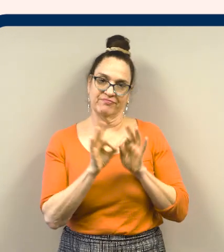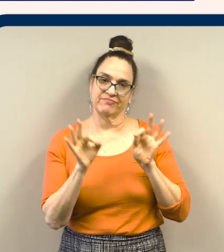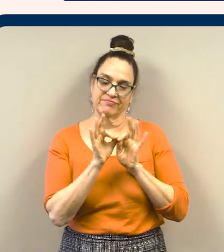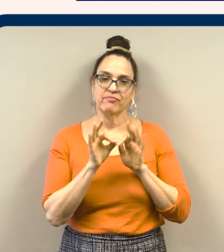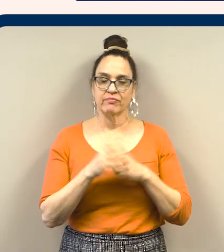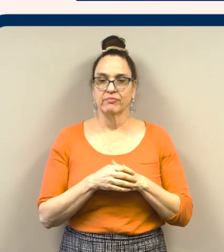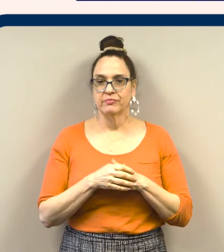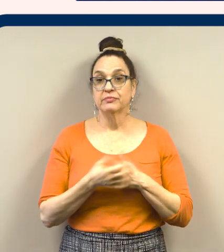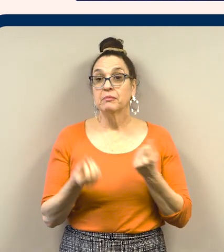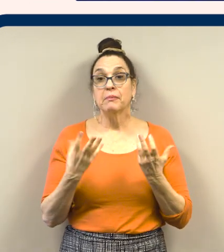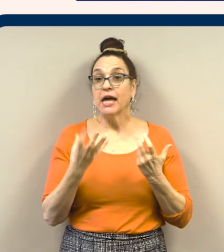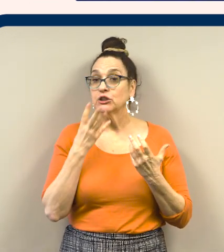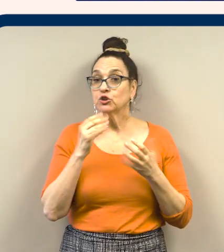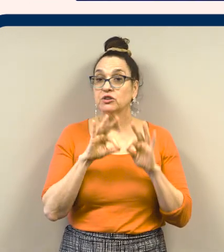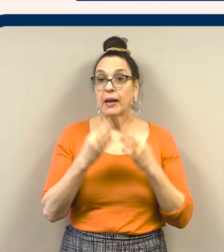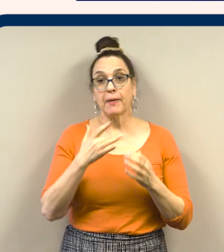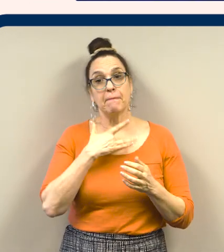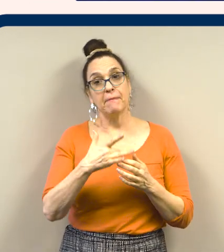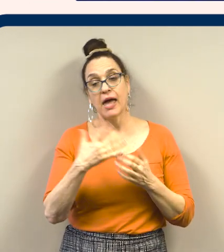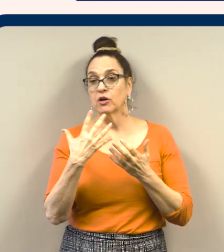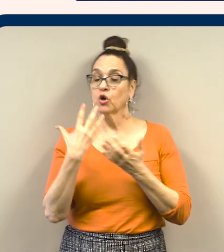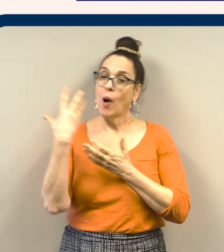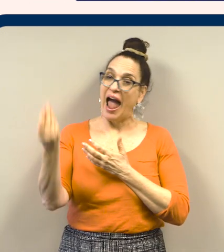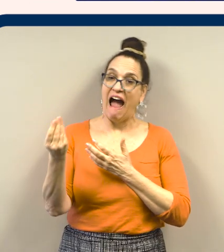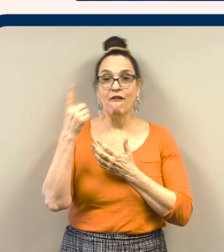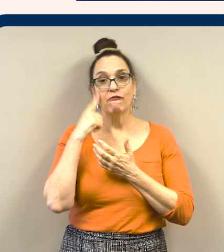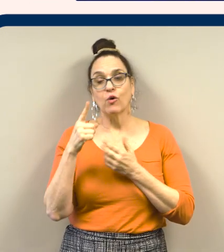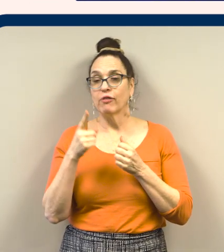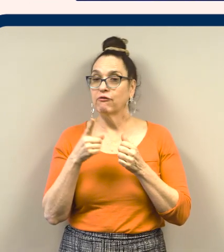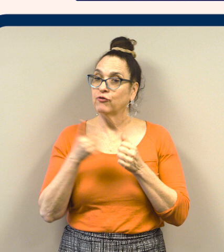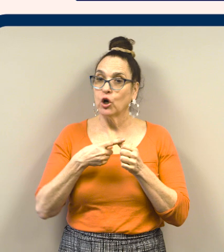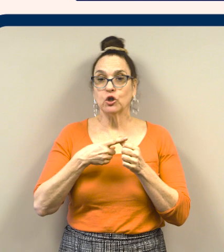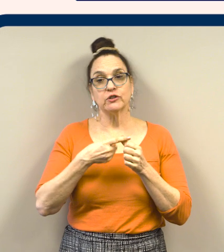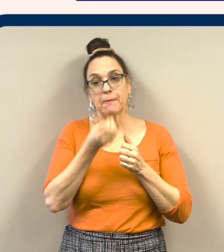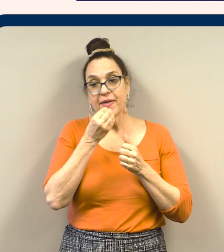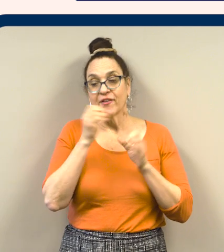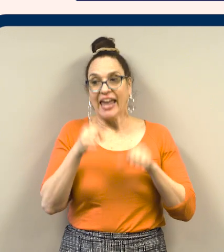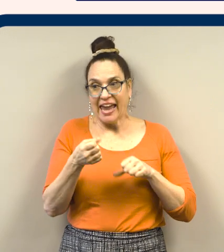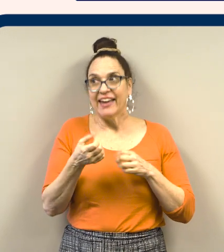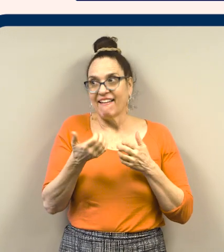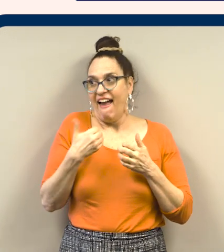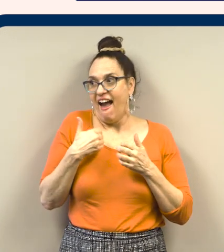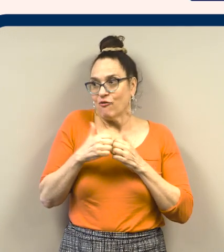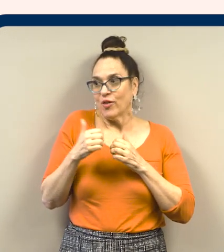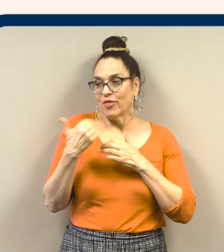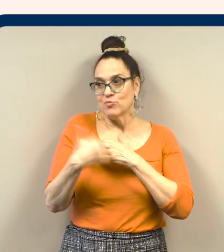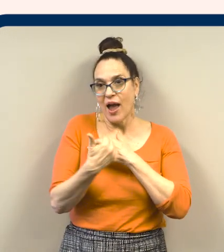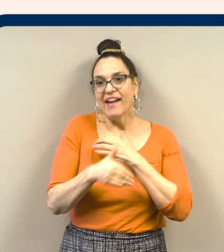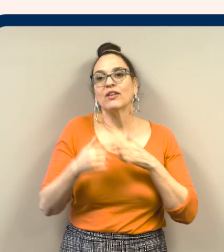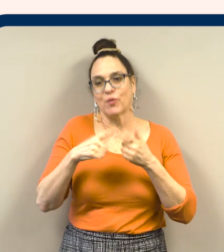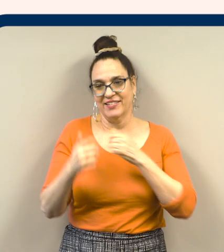Many Jewish families have a tradition of going out for the first chametz meal after Passover